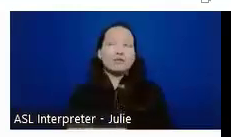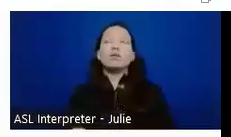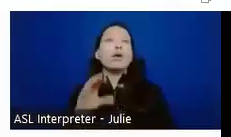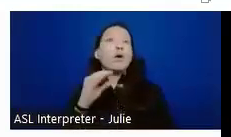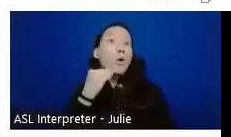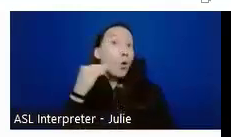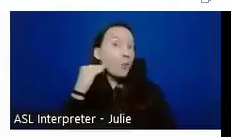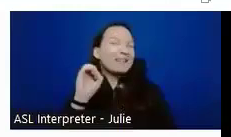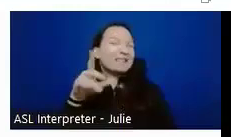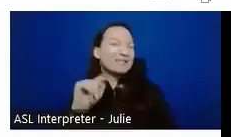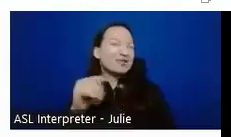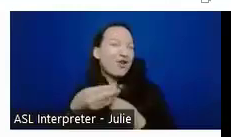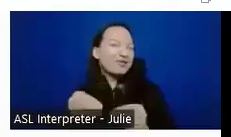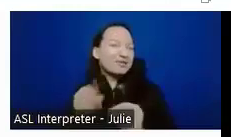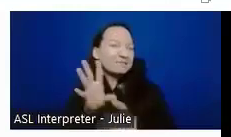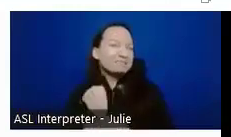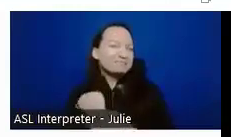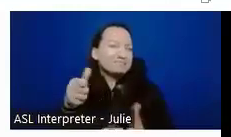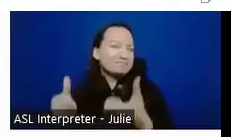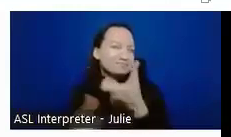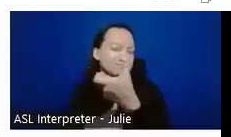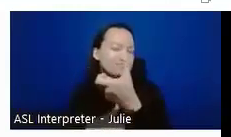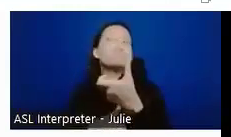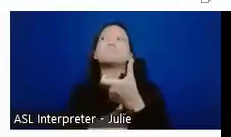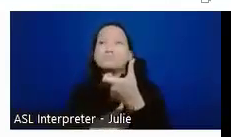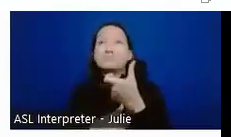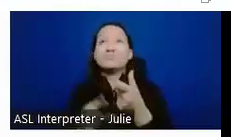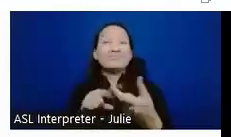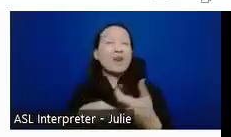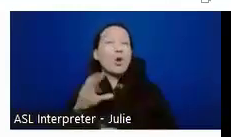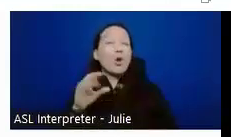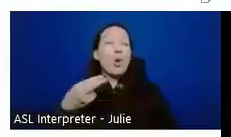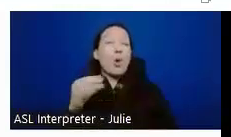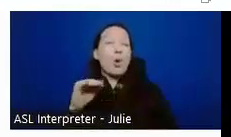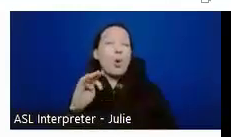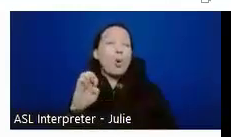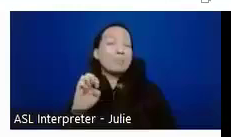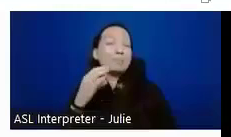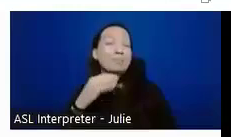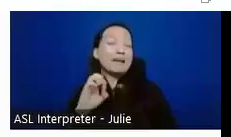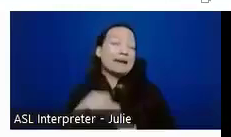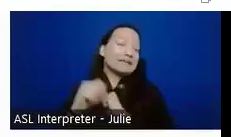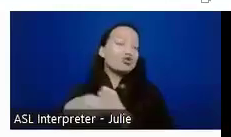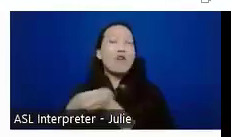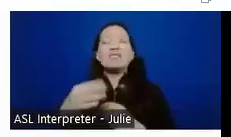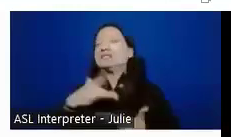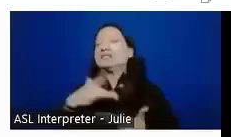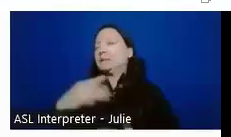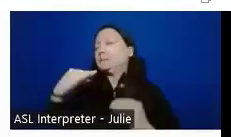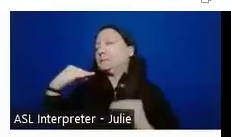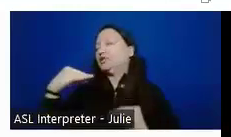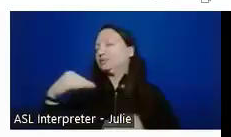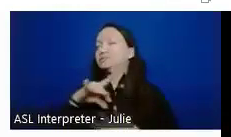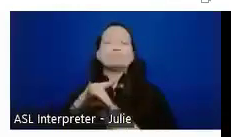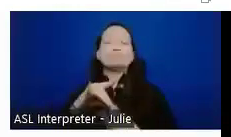home extension offices are part of that. And those home extension offices often have teaching resources around independent living